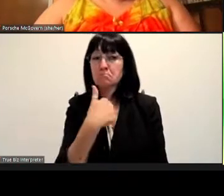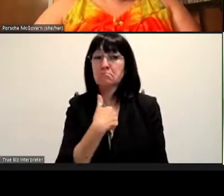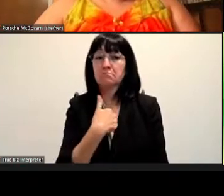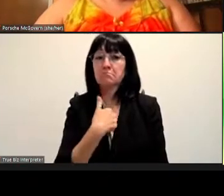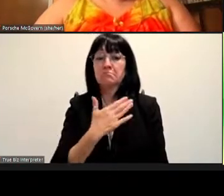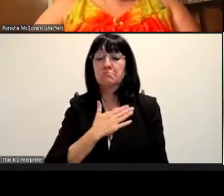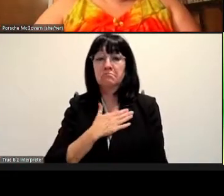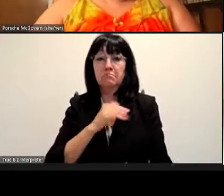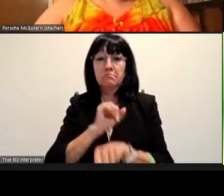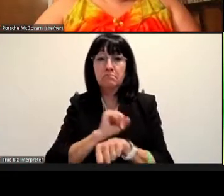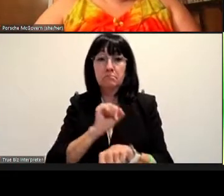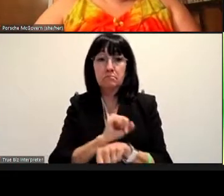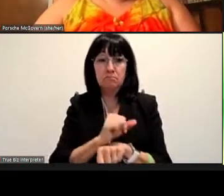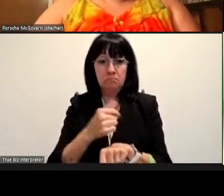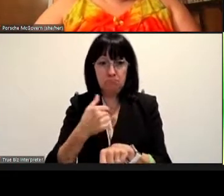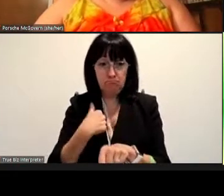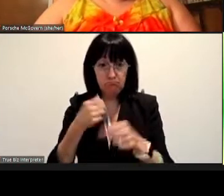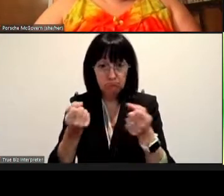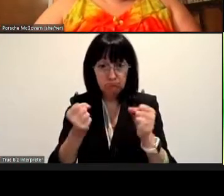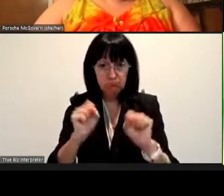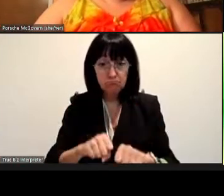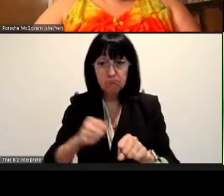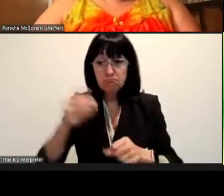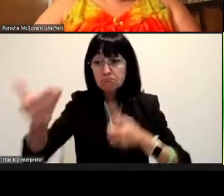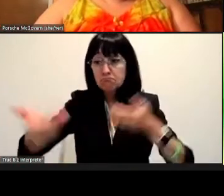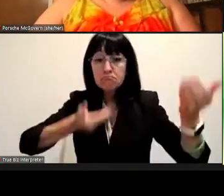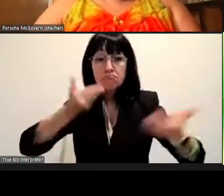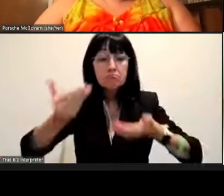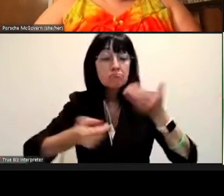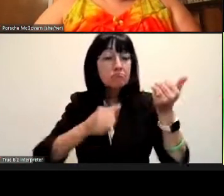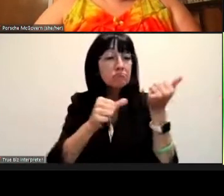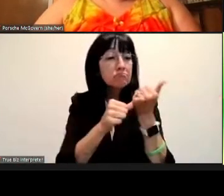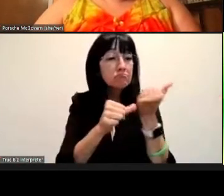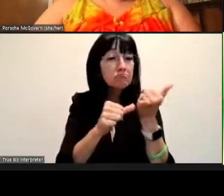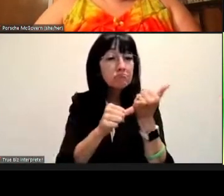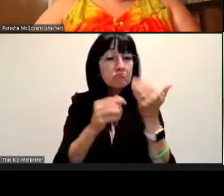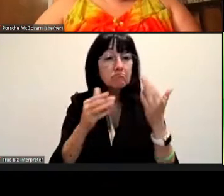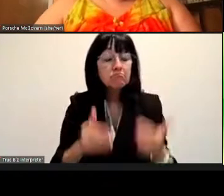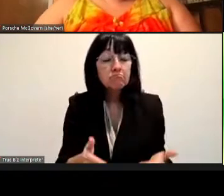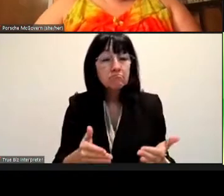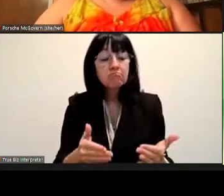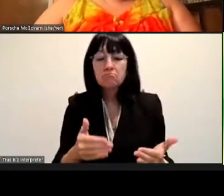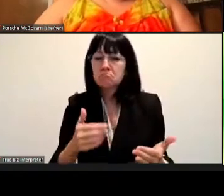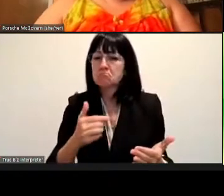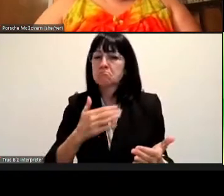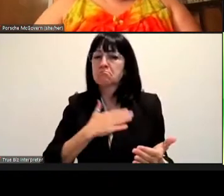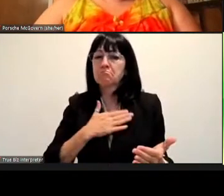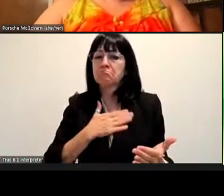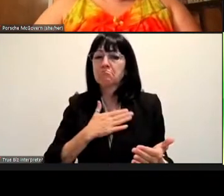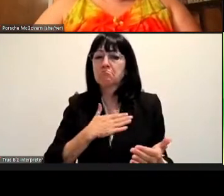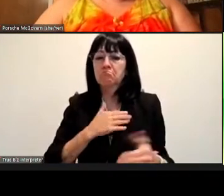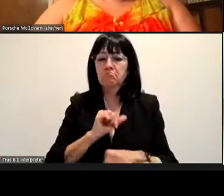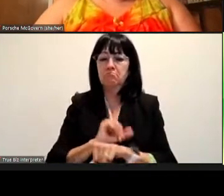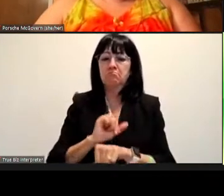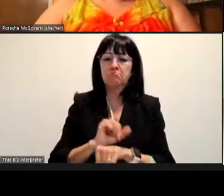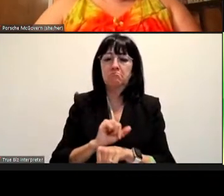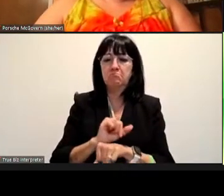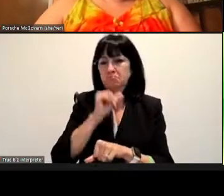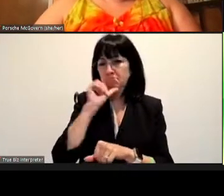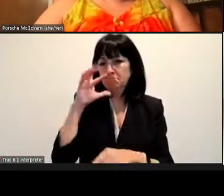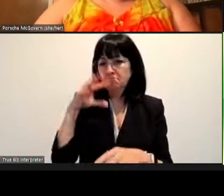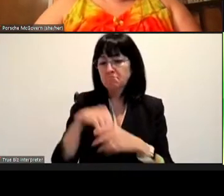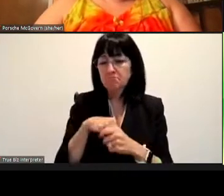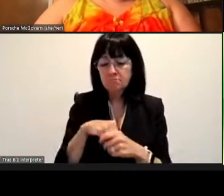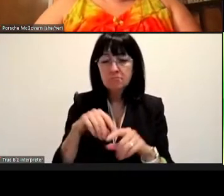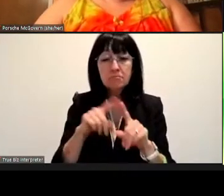assistants, or just like as like a rising, whatever that means, designer. But in terms of just where the hierarchy placement